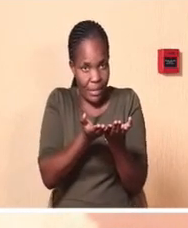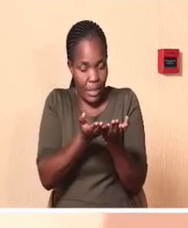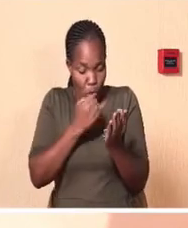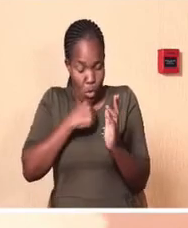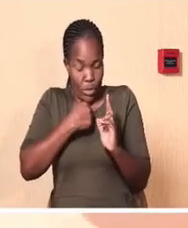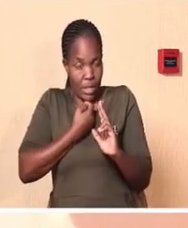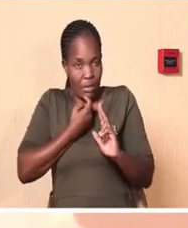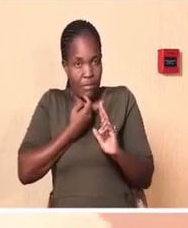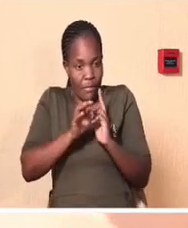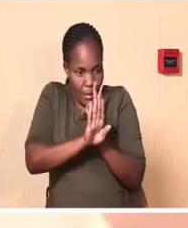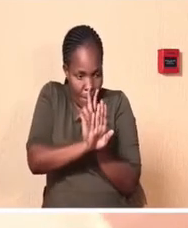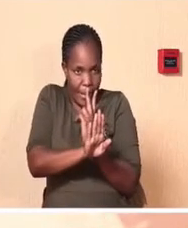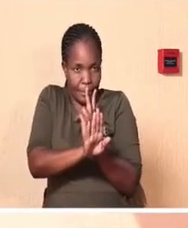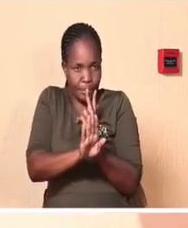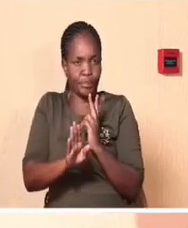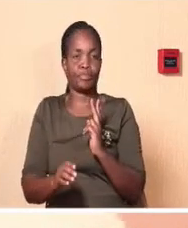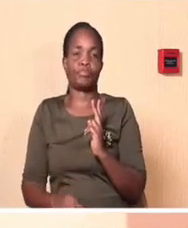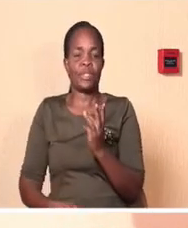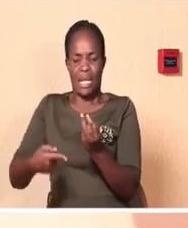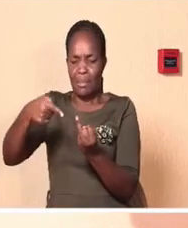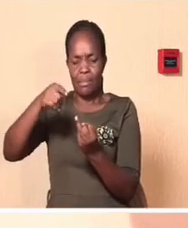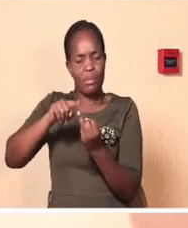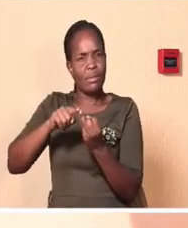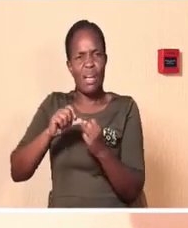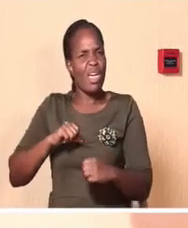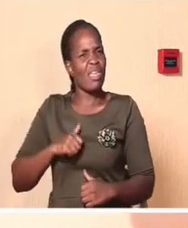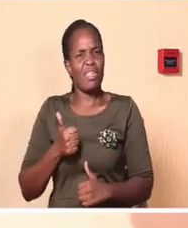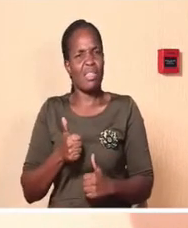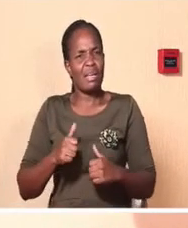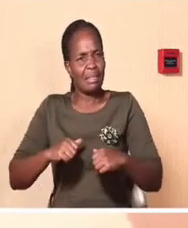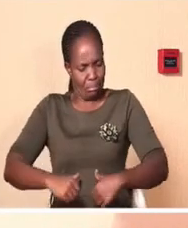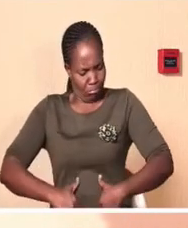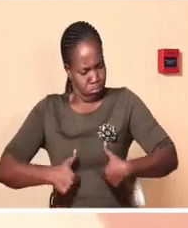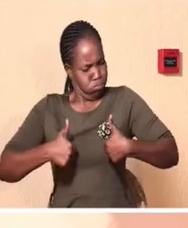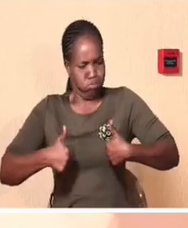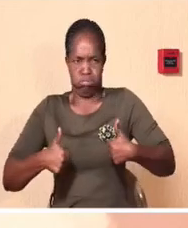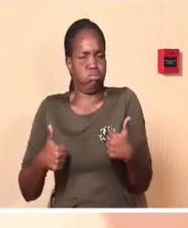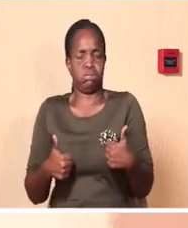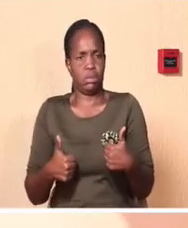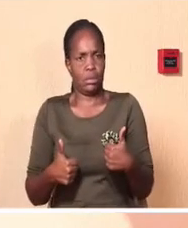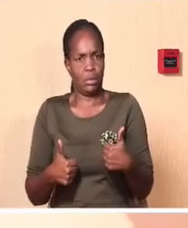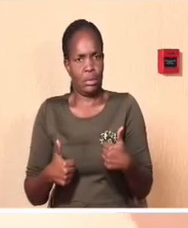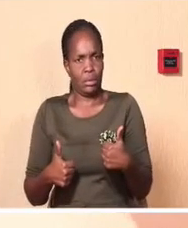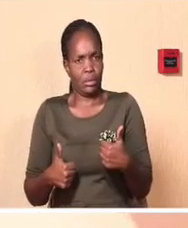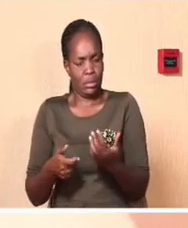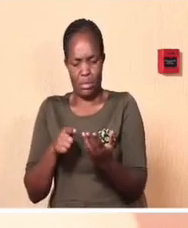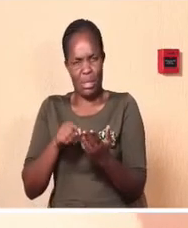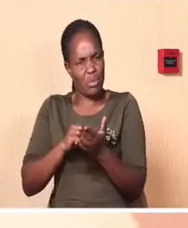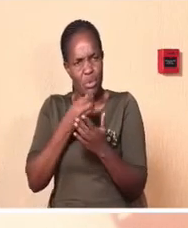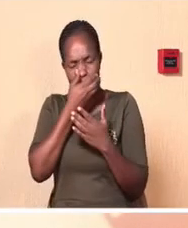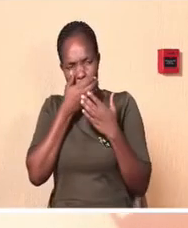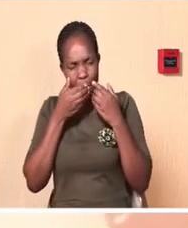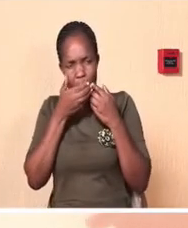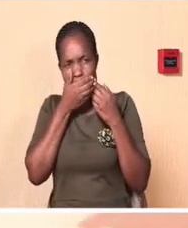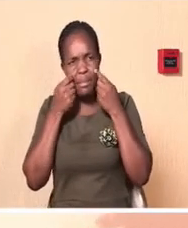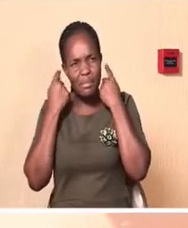who is not sick, healthy, the evidence is that